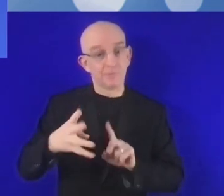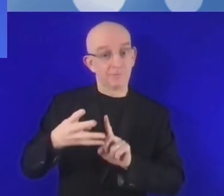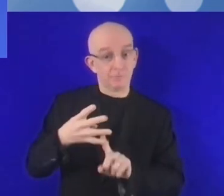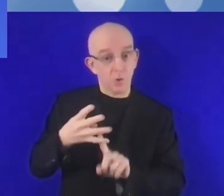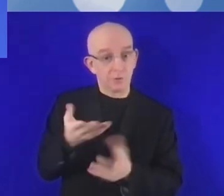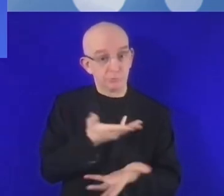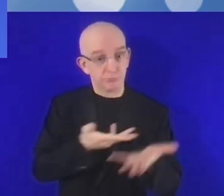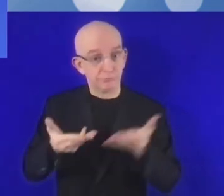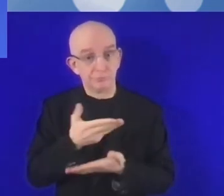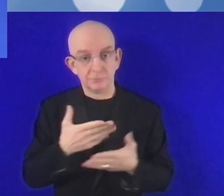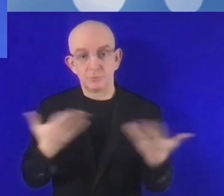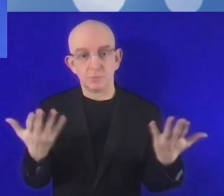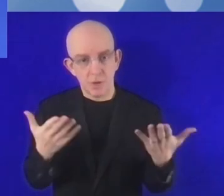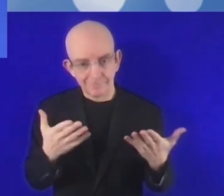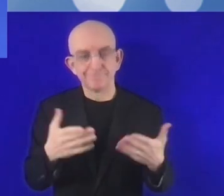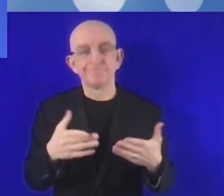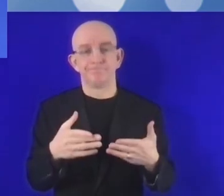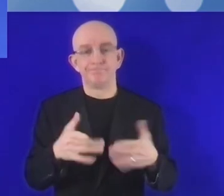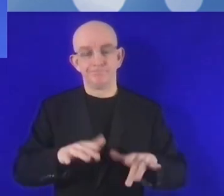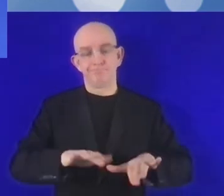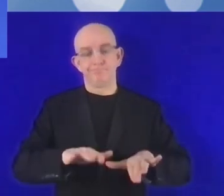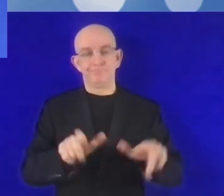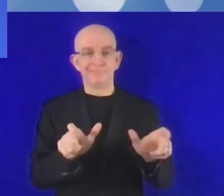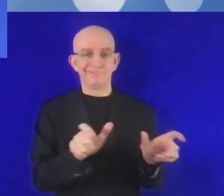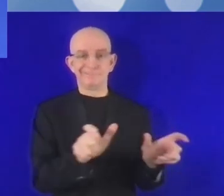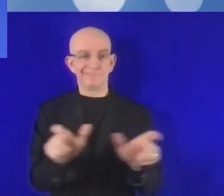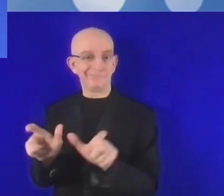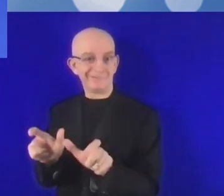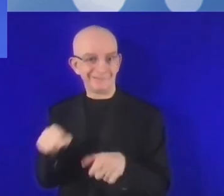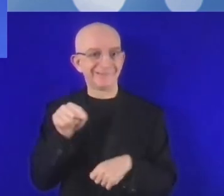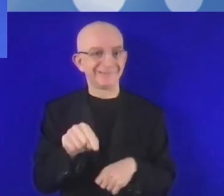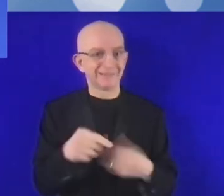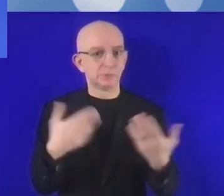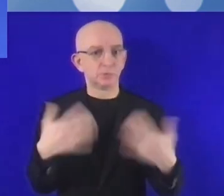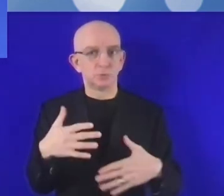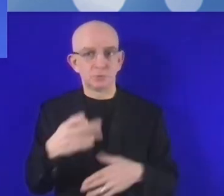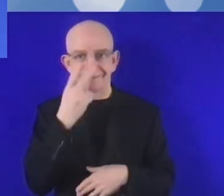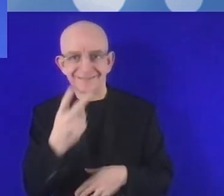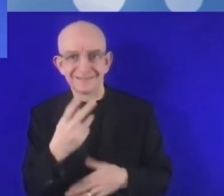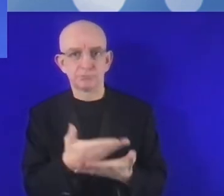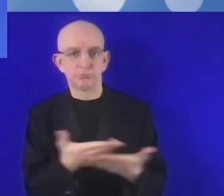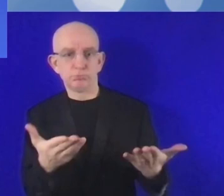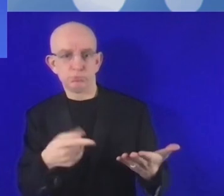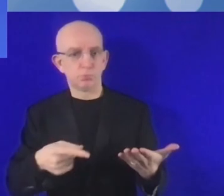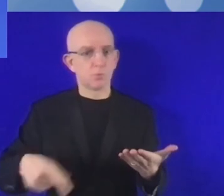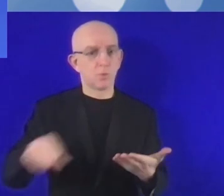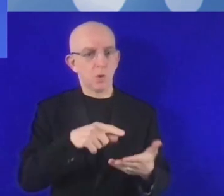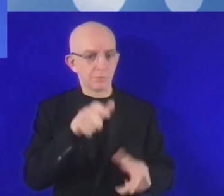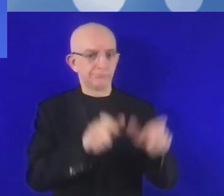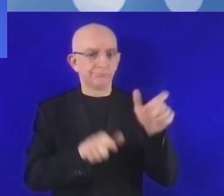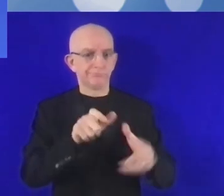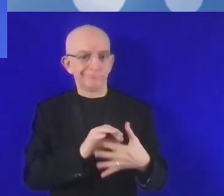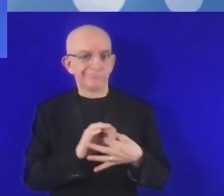of enterprises, citizens, and members of the administration. There were two